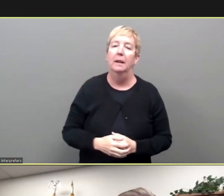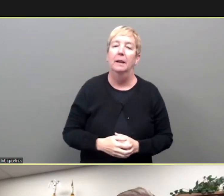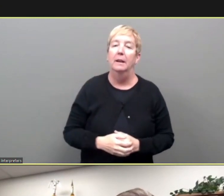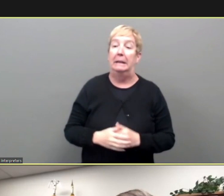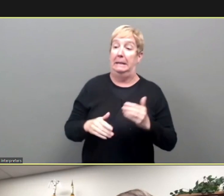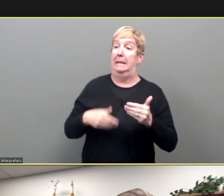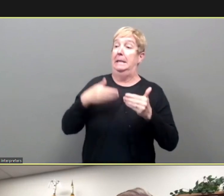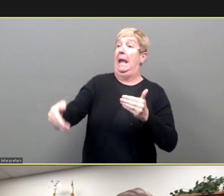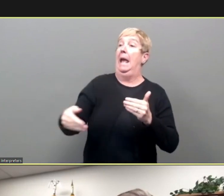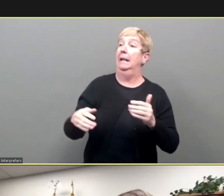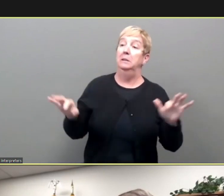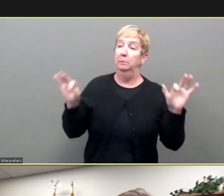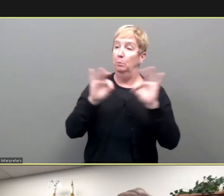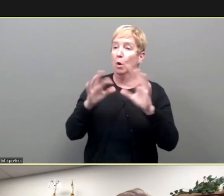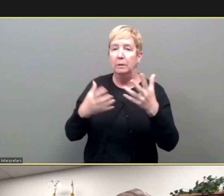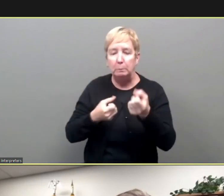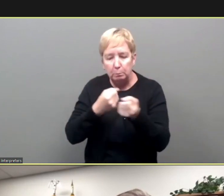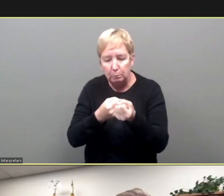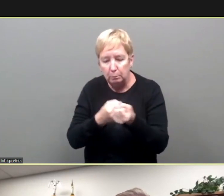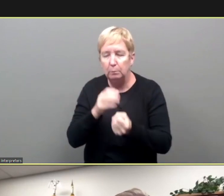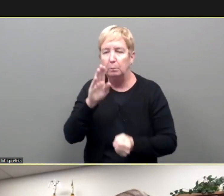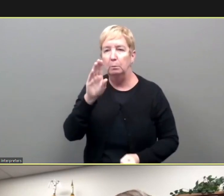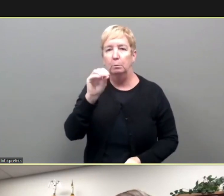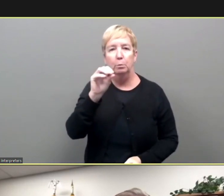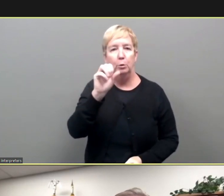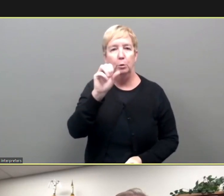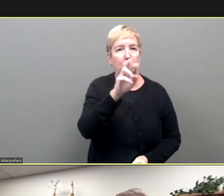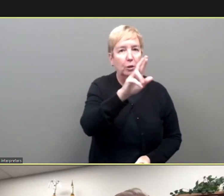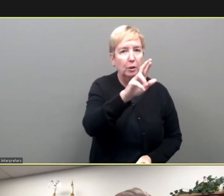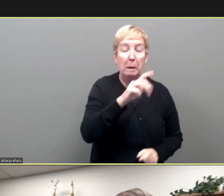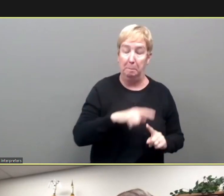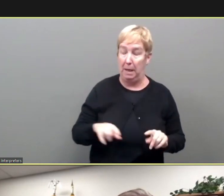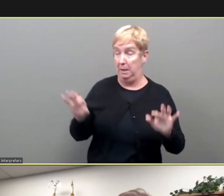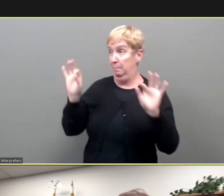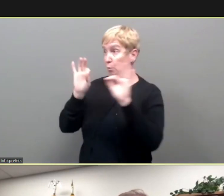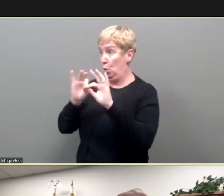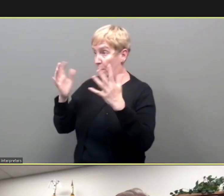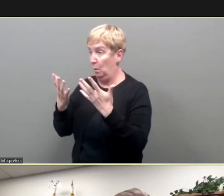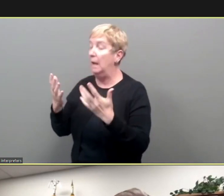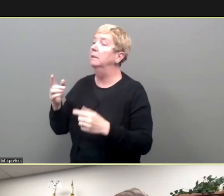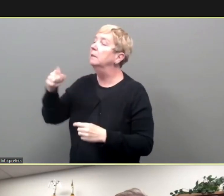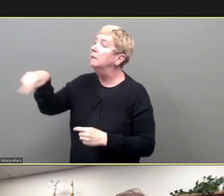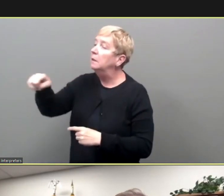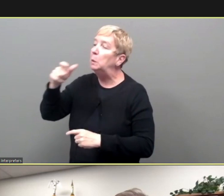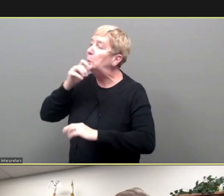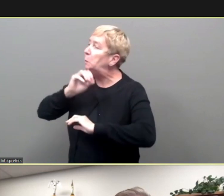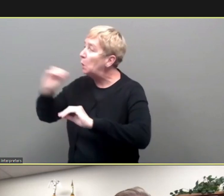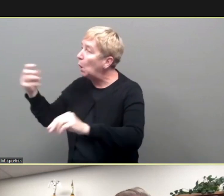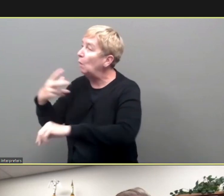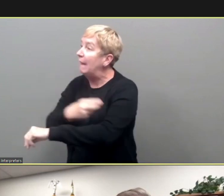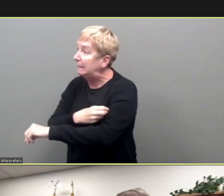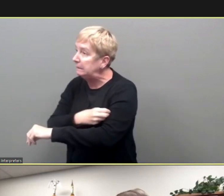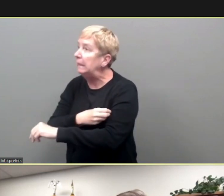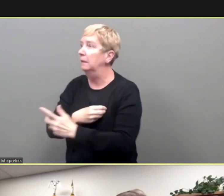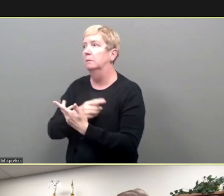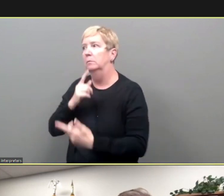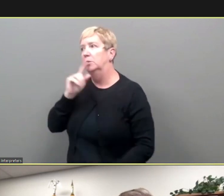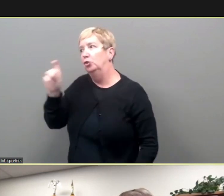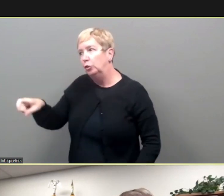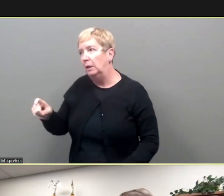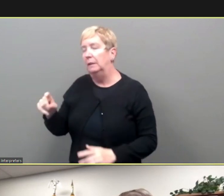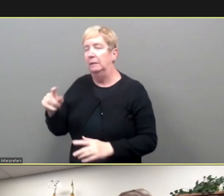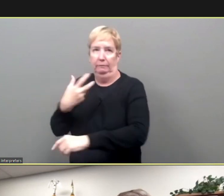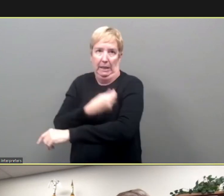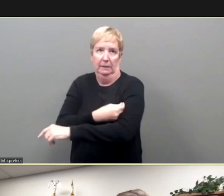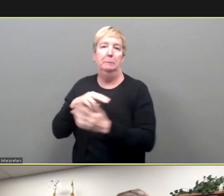important, but the primary doses to get the unvaccinated vaccinated is still our prime directive in terms of how we're